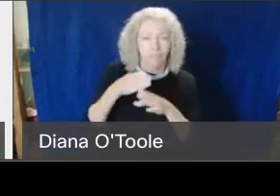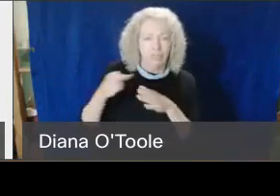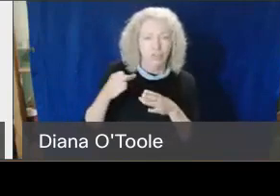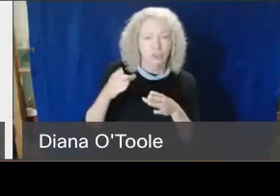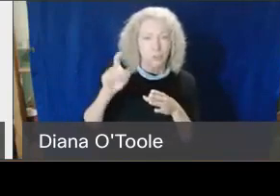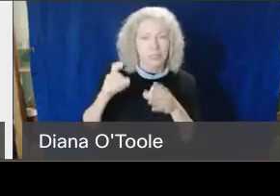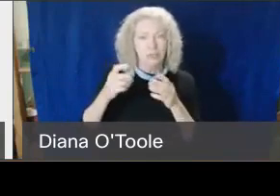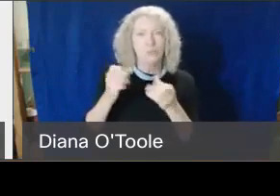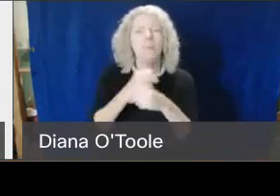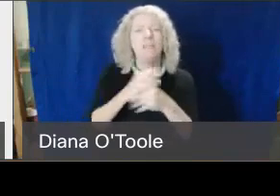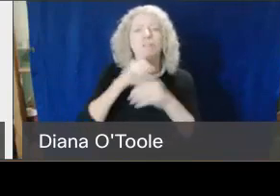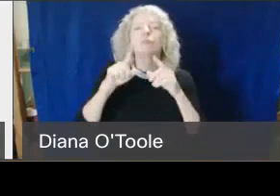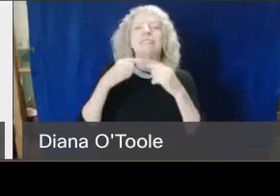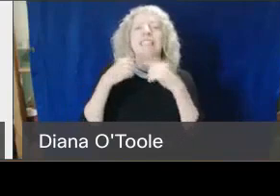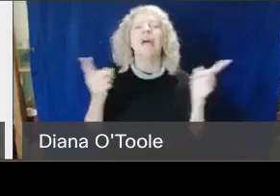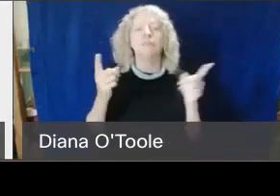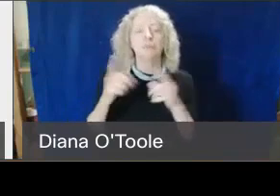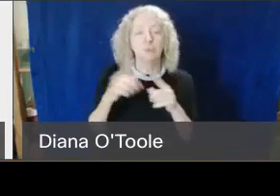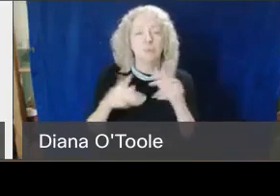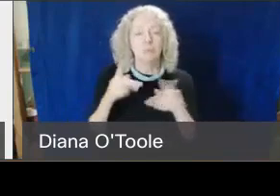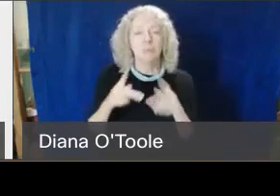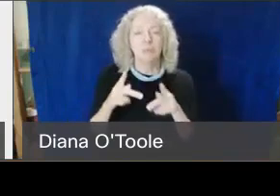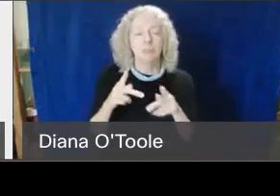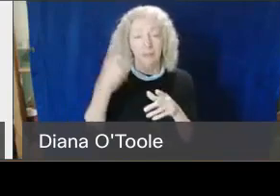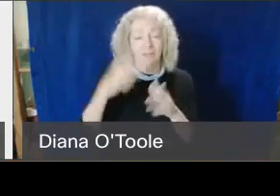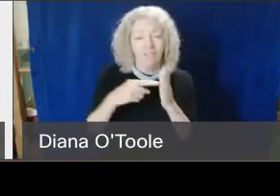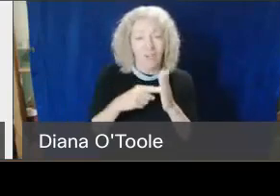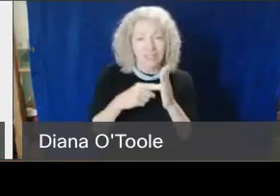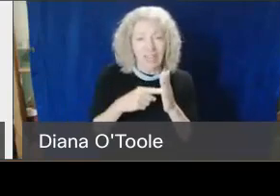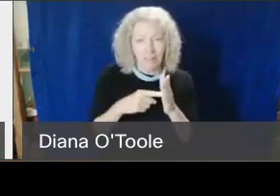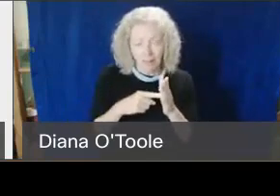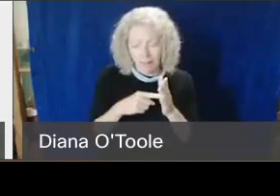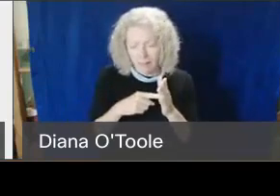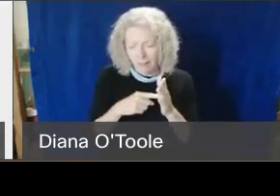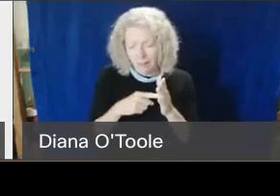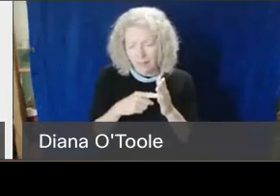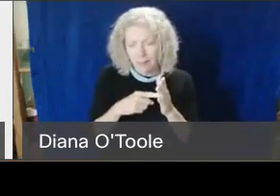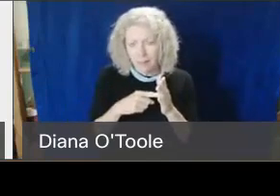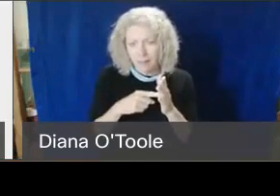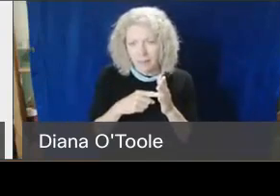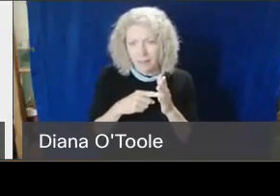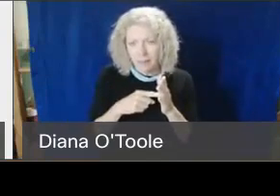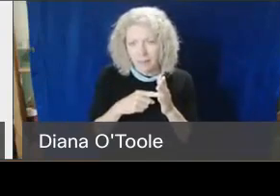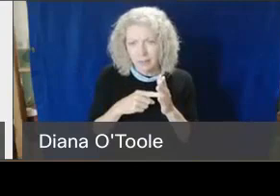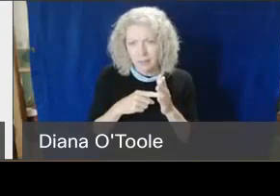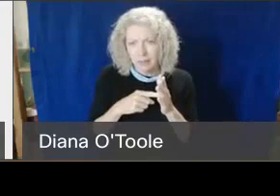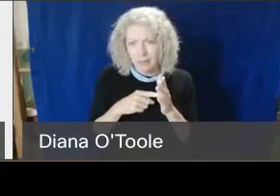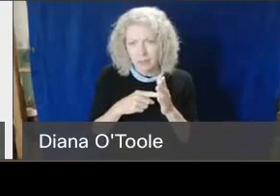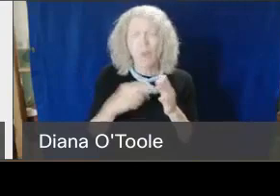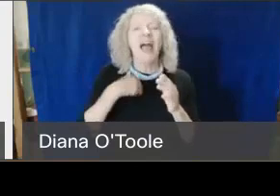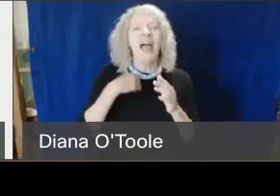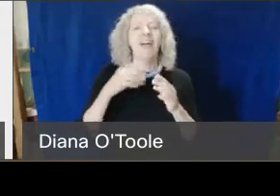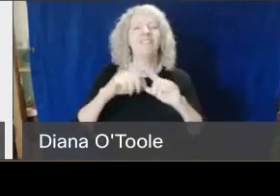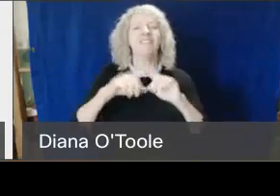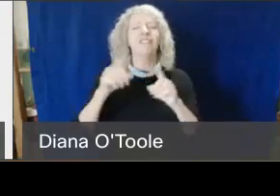week around our weather reporting language that we'll use, COVID watch, COVID warning,